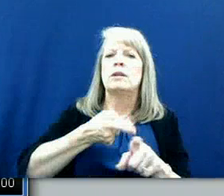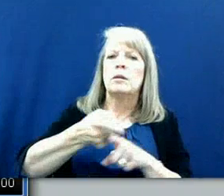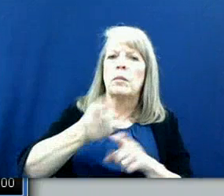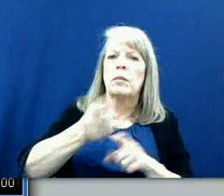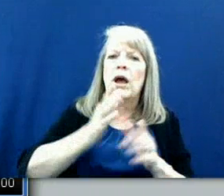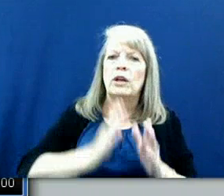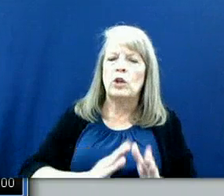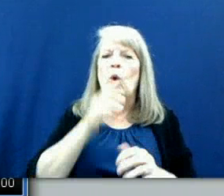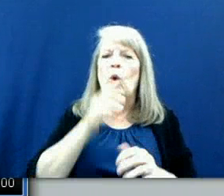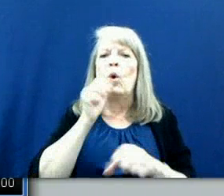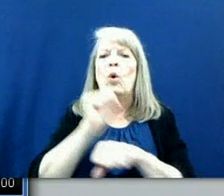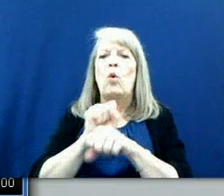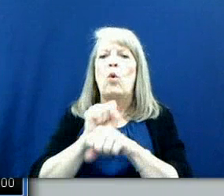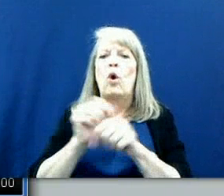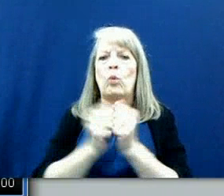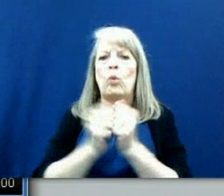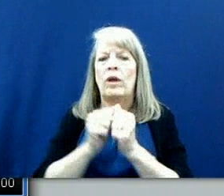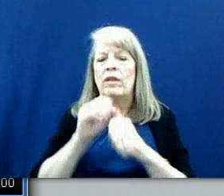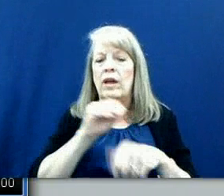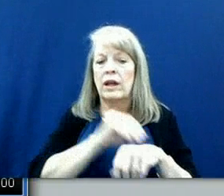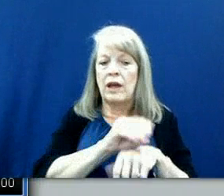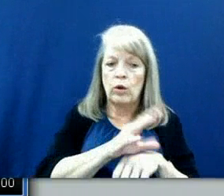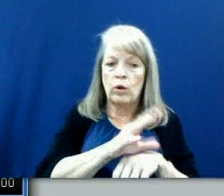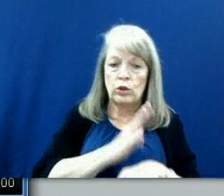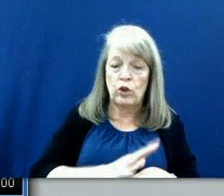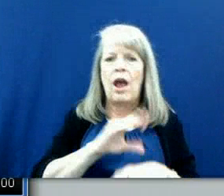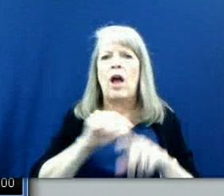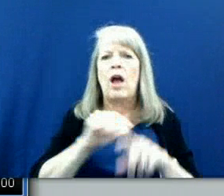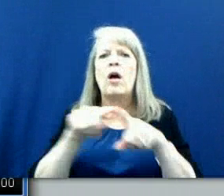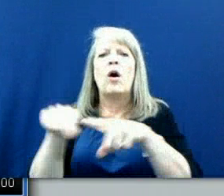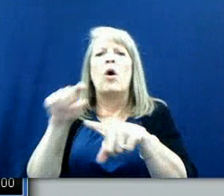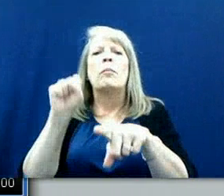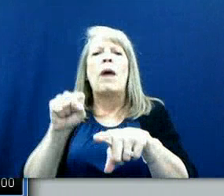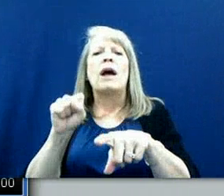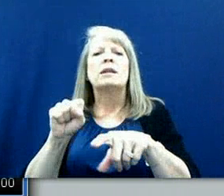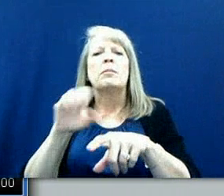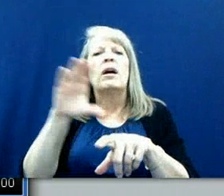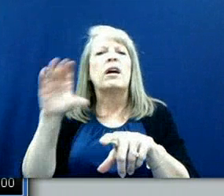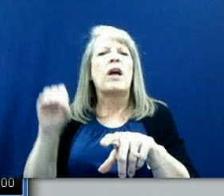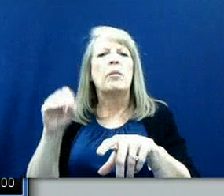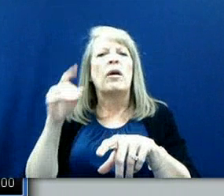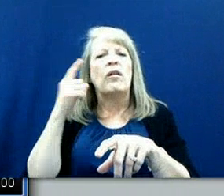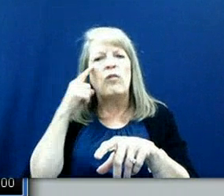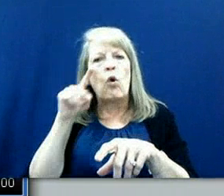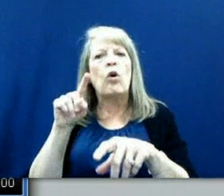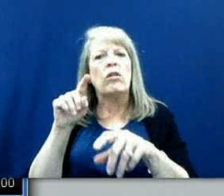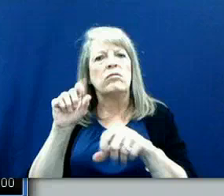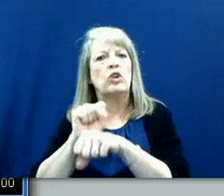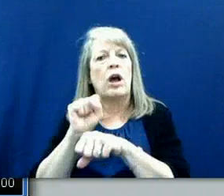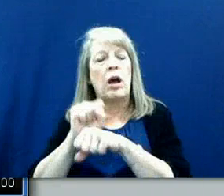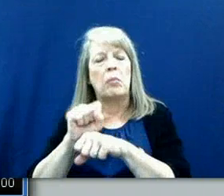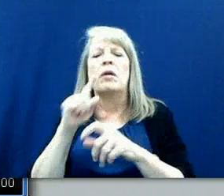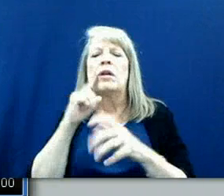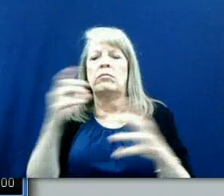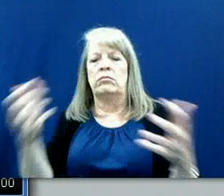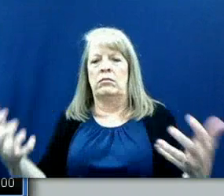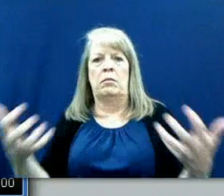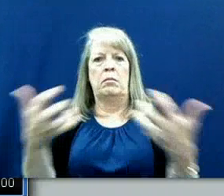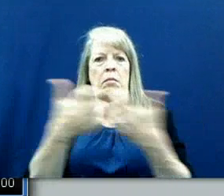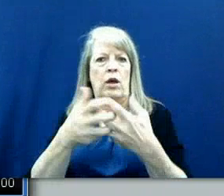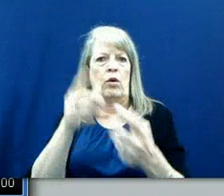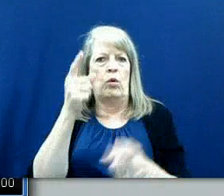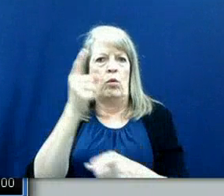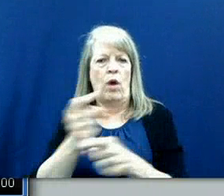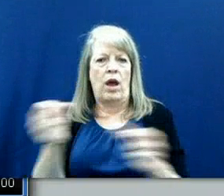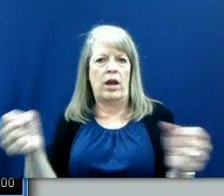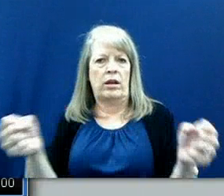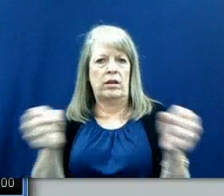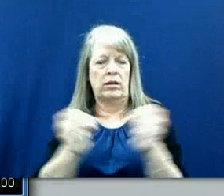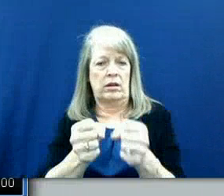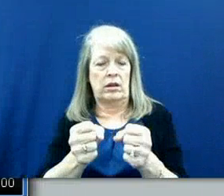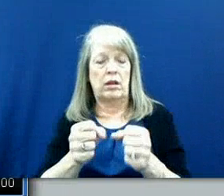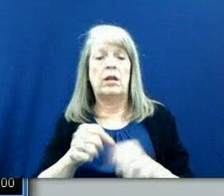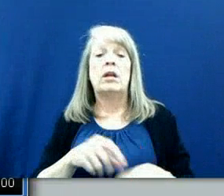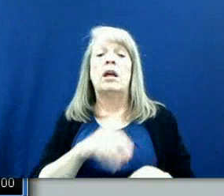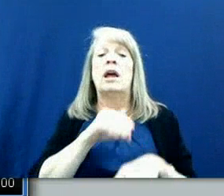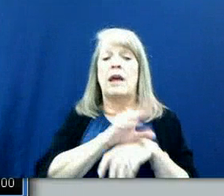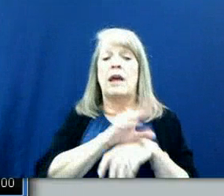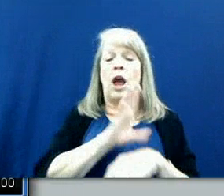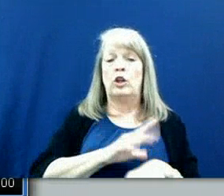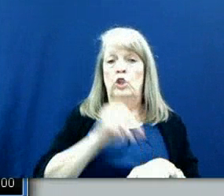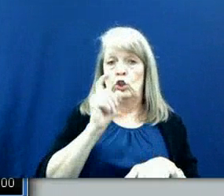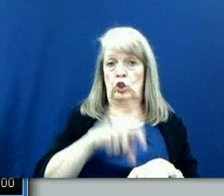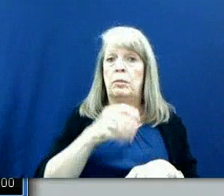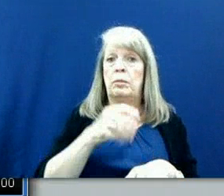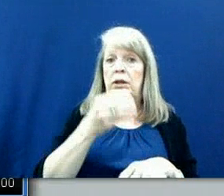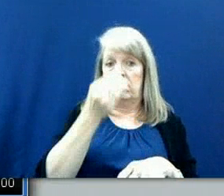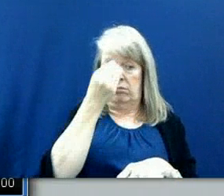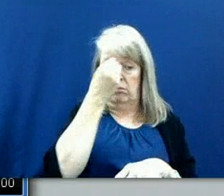potential employers to match qualified clients with suitable employment. Counselors should be informed when a client starts working at a